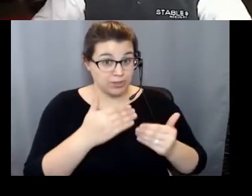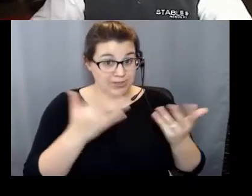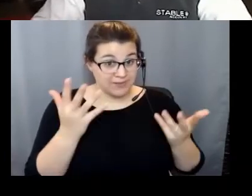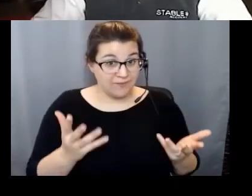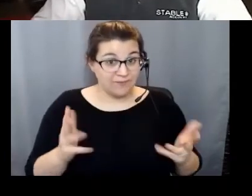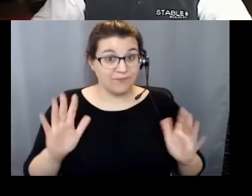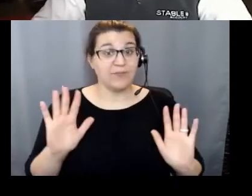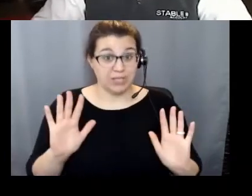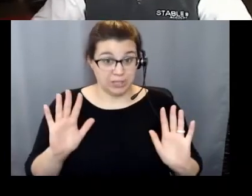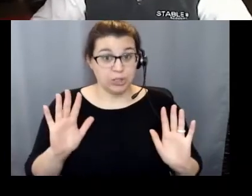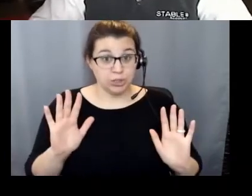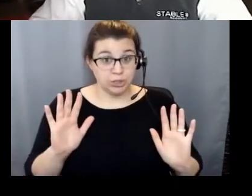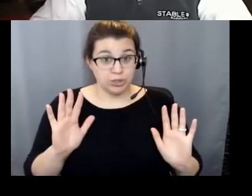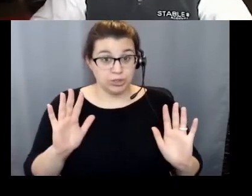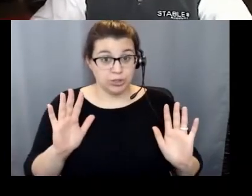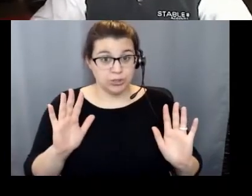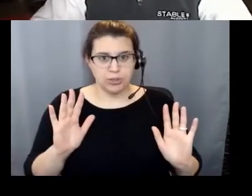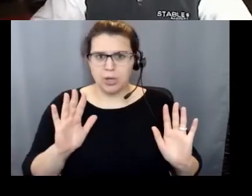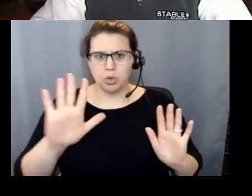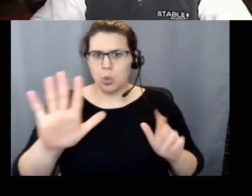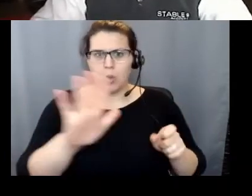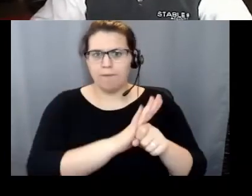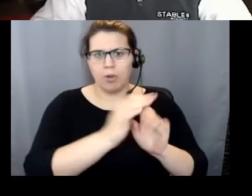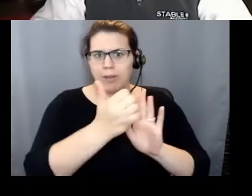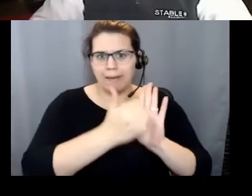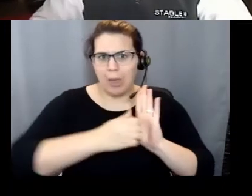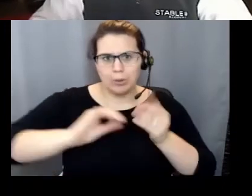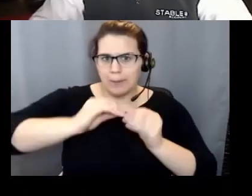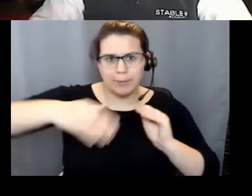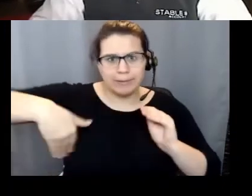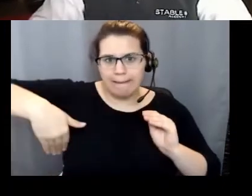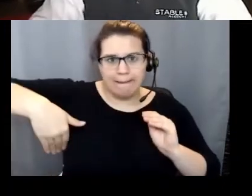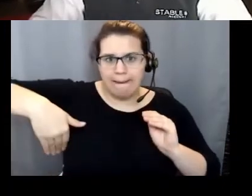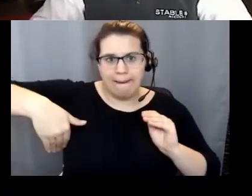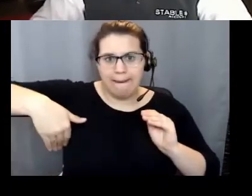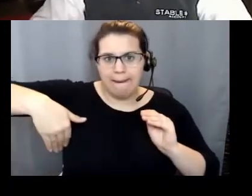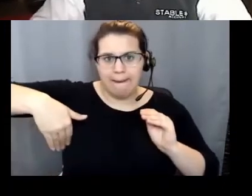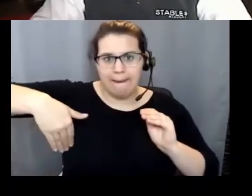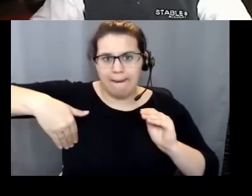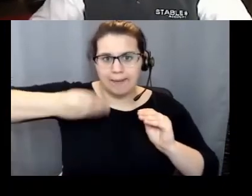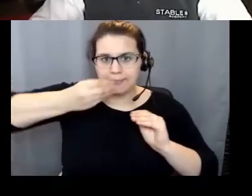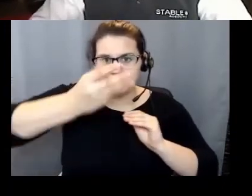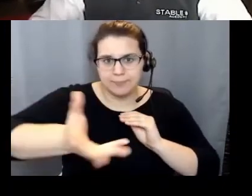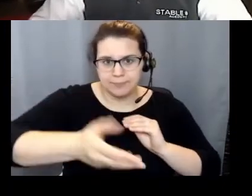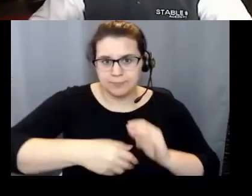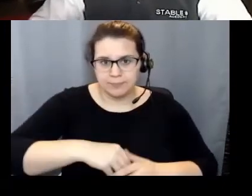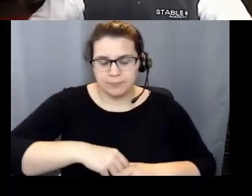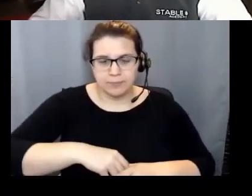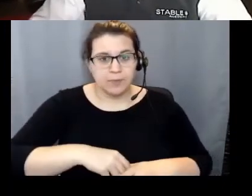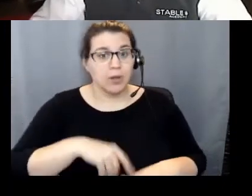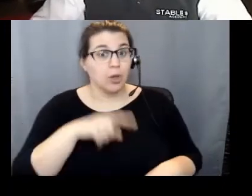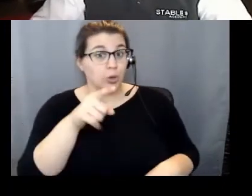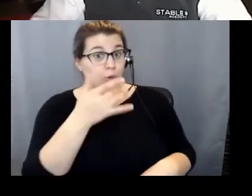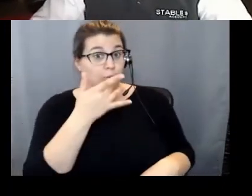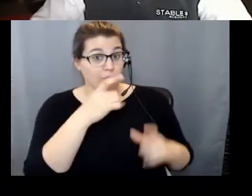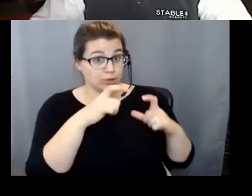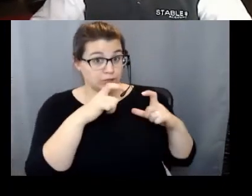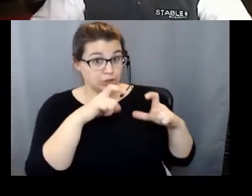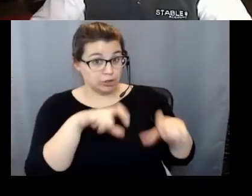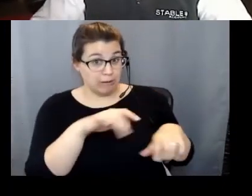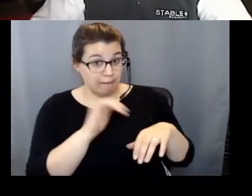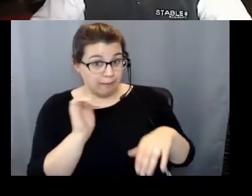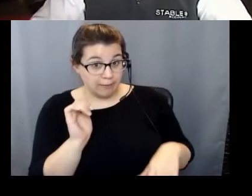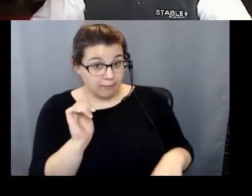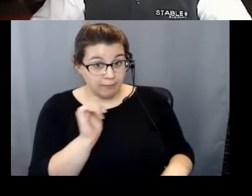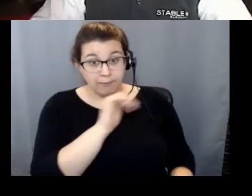the full account number will not be available to you. So if you wanted to use a check to send in to make